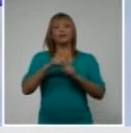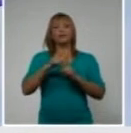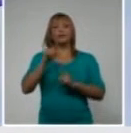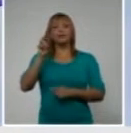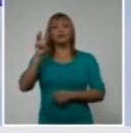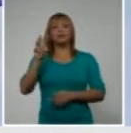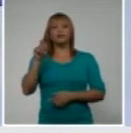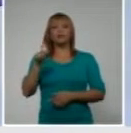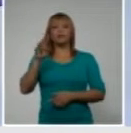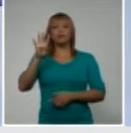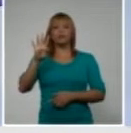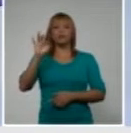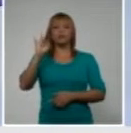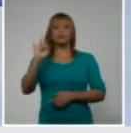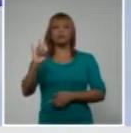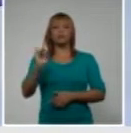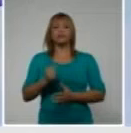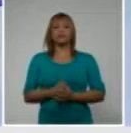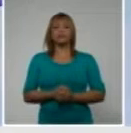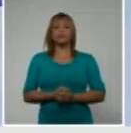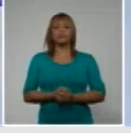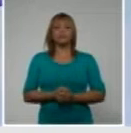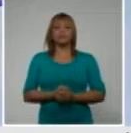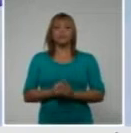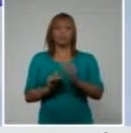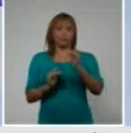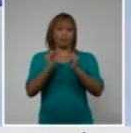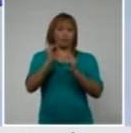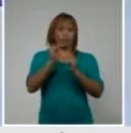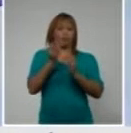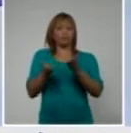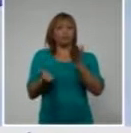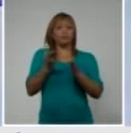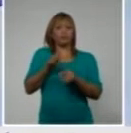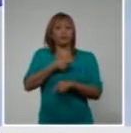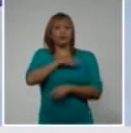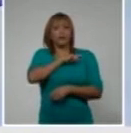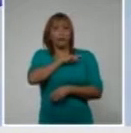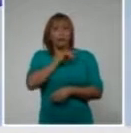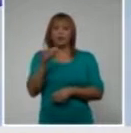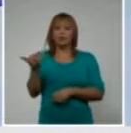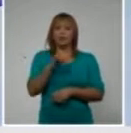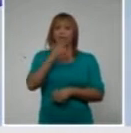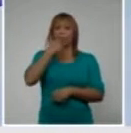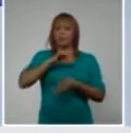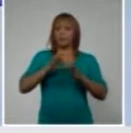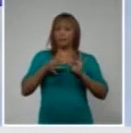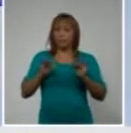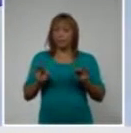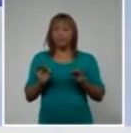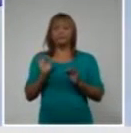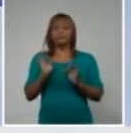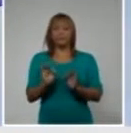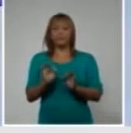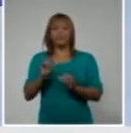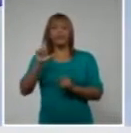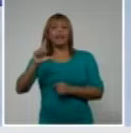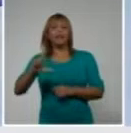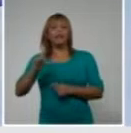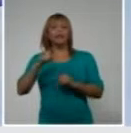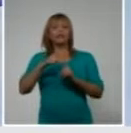1.31, Mayabeque's 0.52, Ciego de Ávila 0.92,